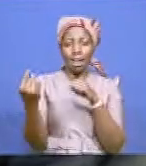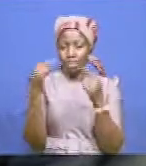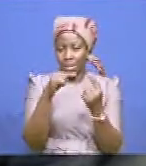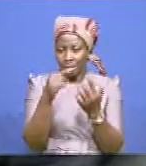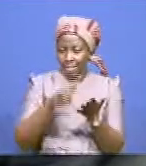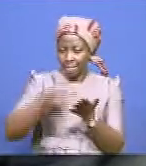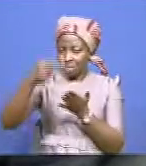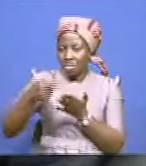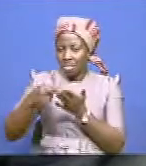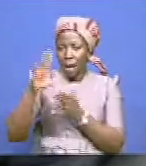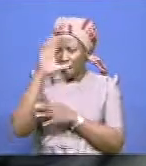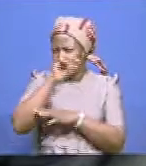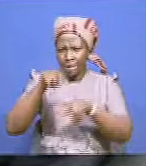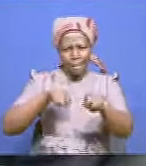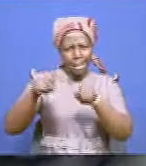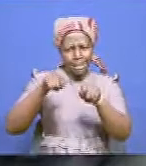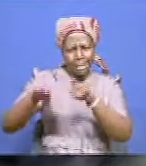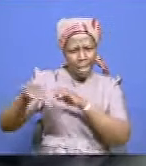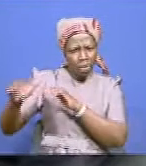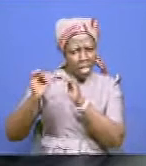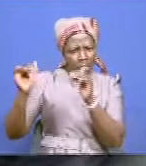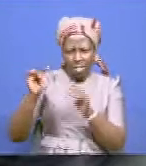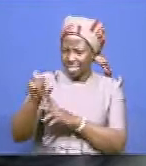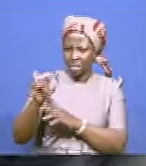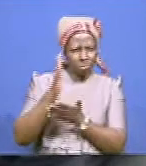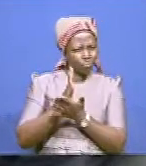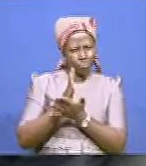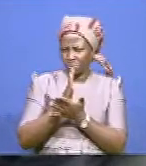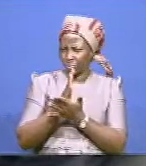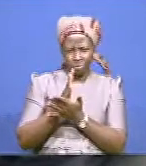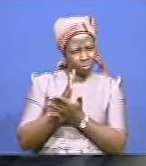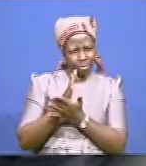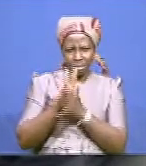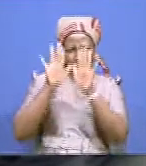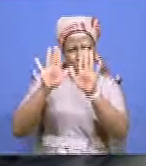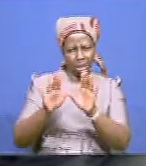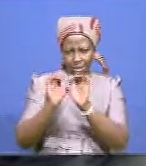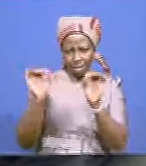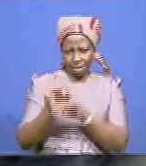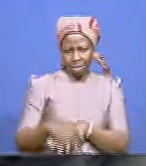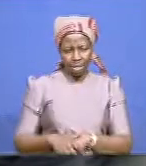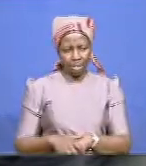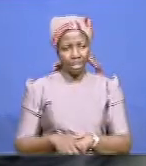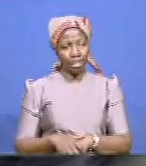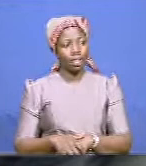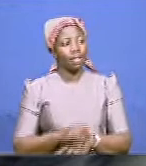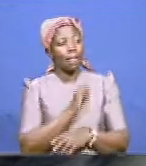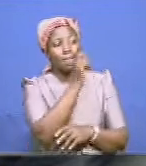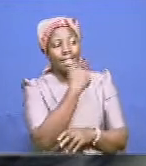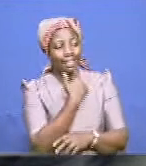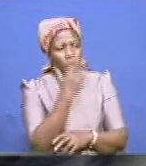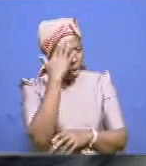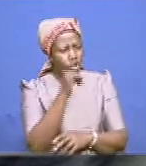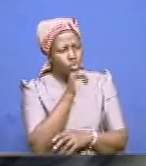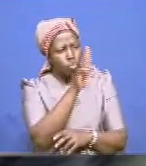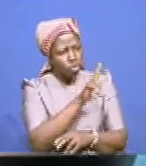resources are mismanaged in counties does not hold water. Why is that? It's an argument. Because the president said, why don't we use